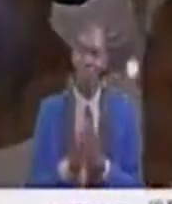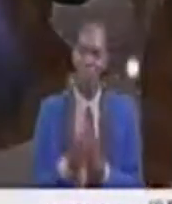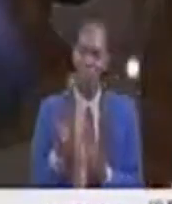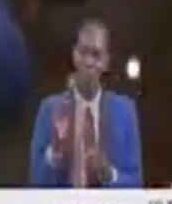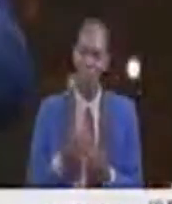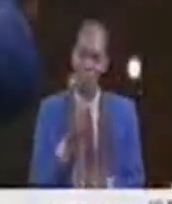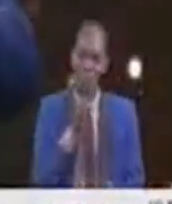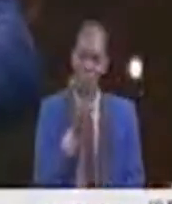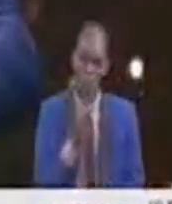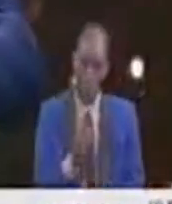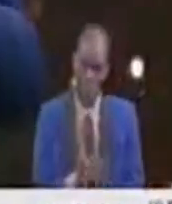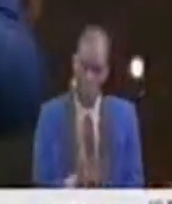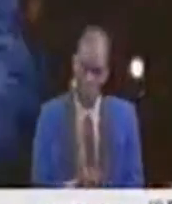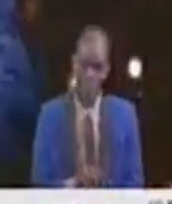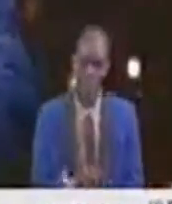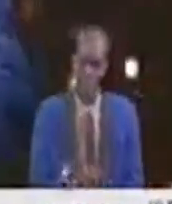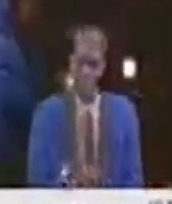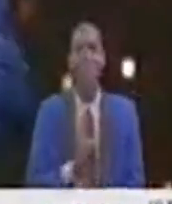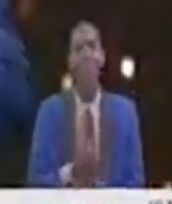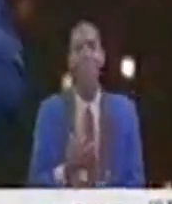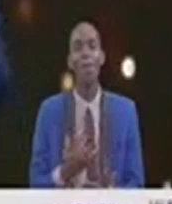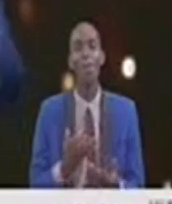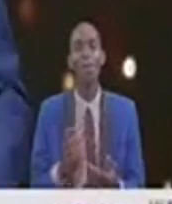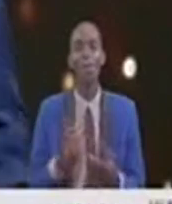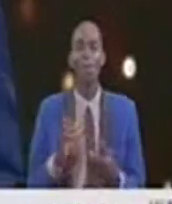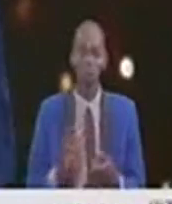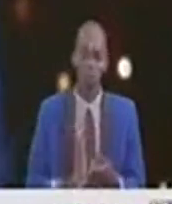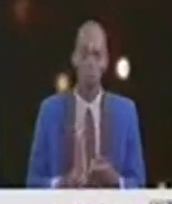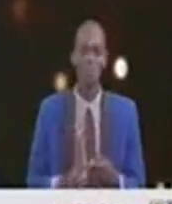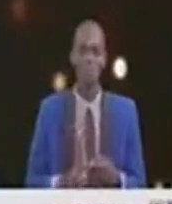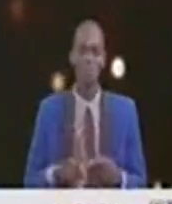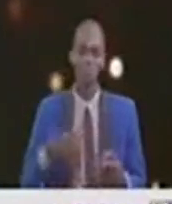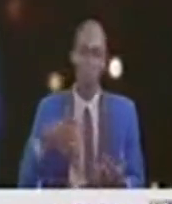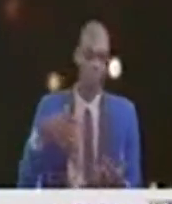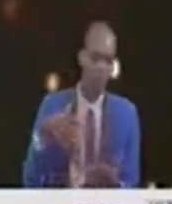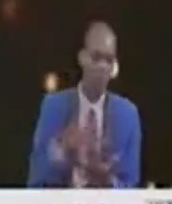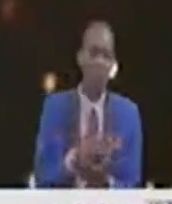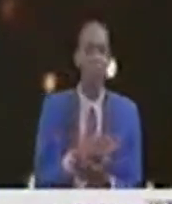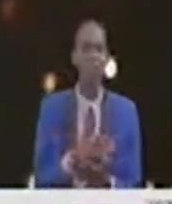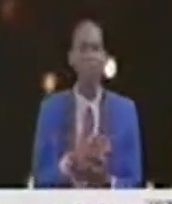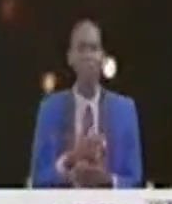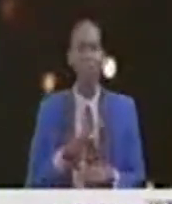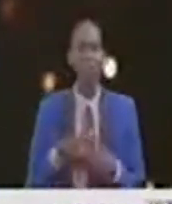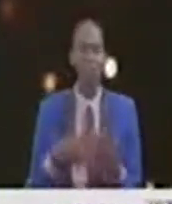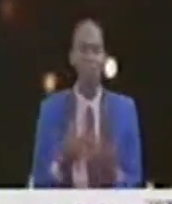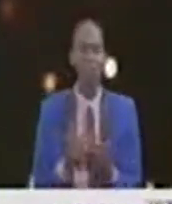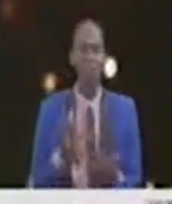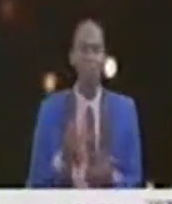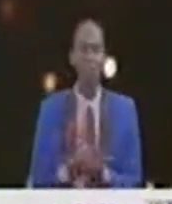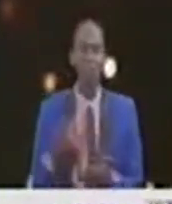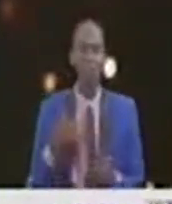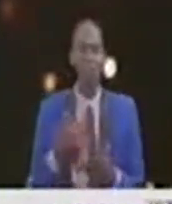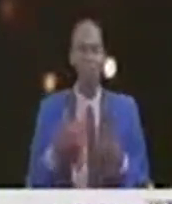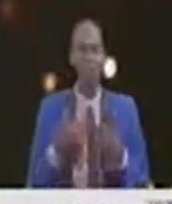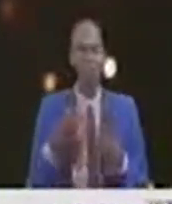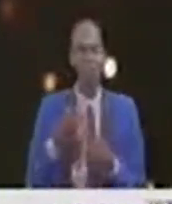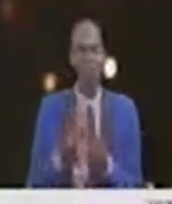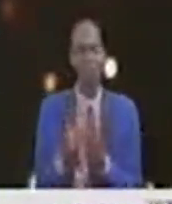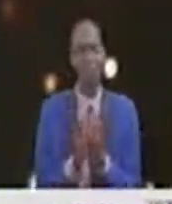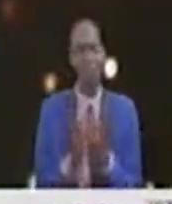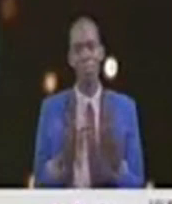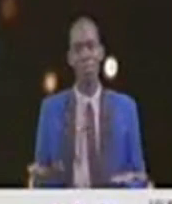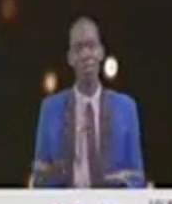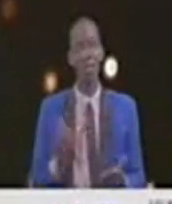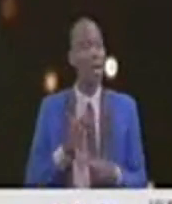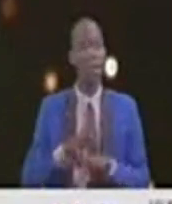I want to go through thoroughly what we have in the Bible so that as, I don't mean